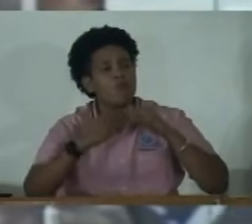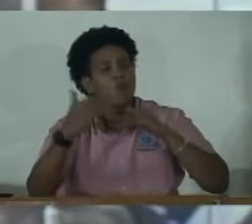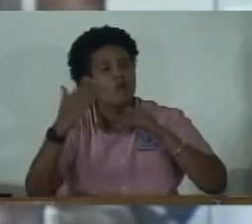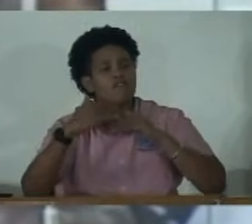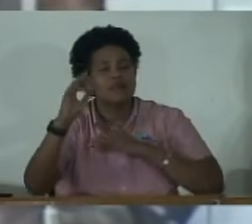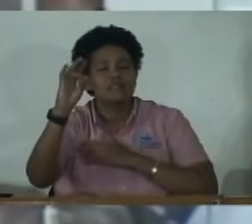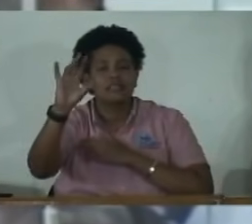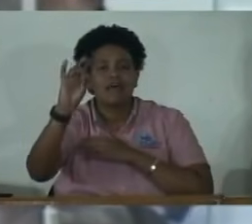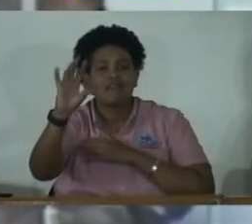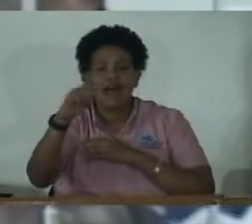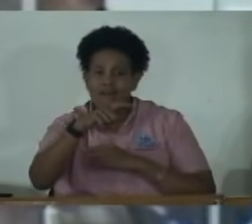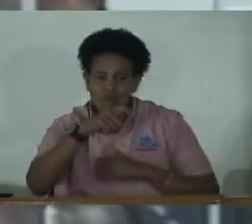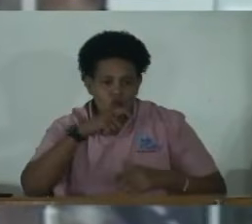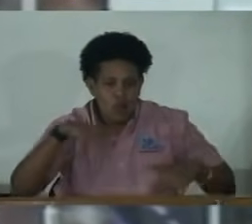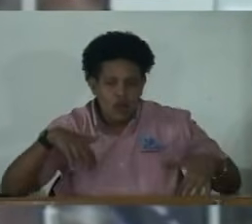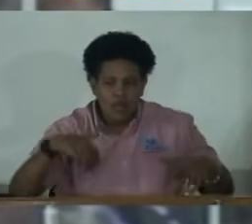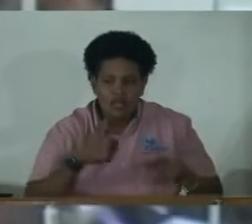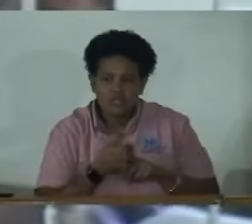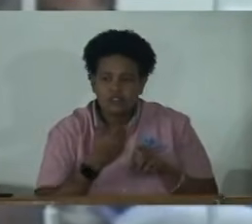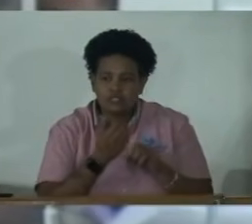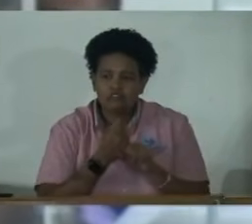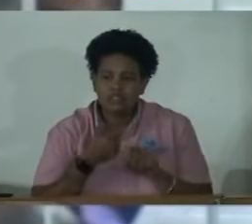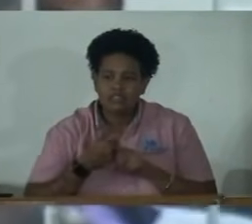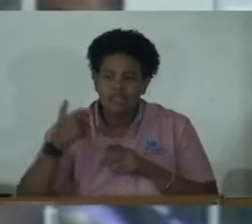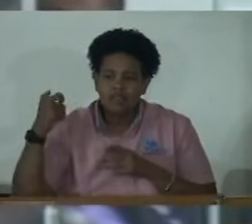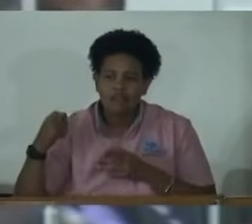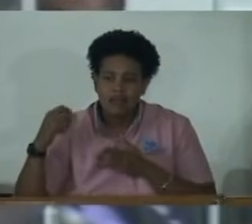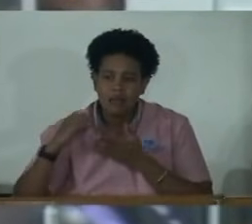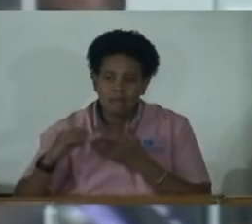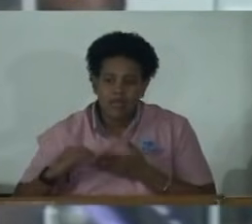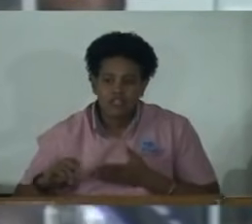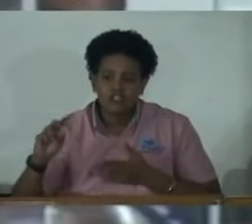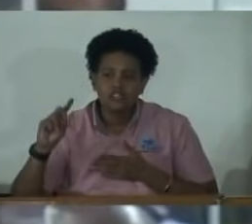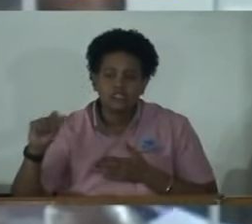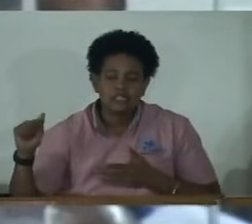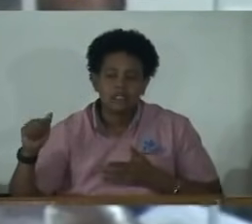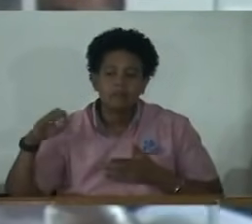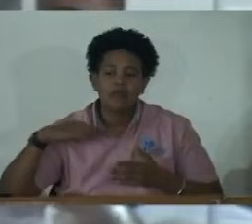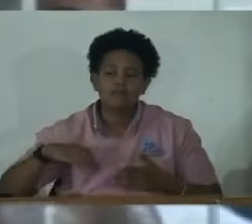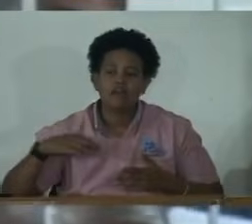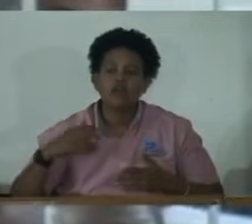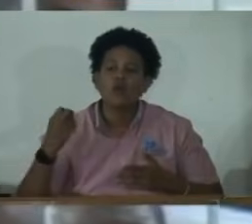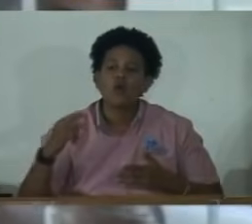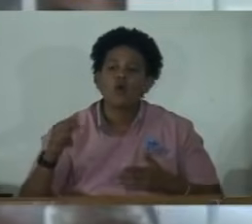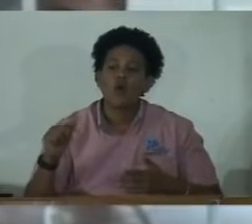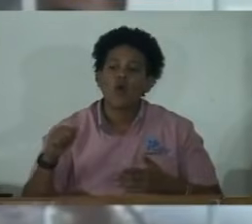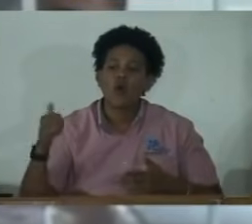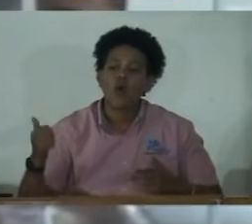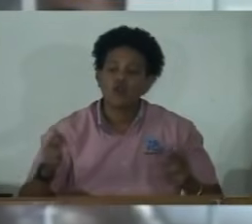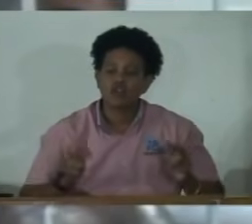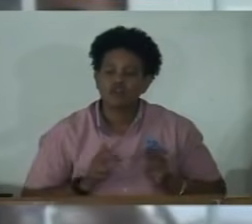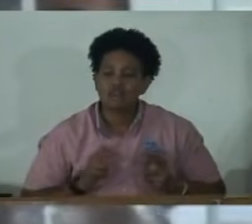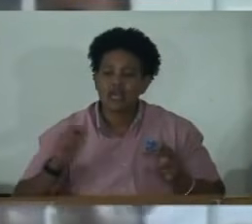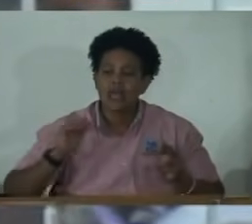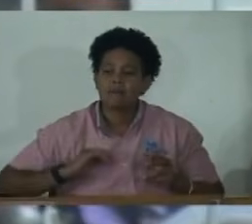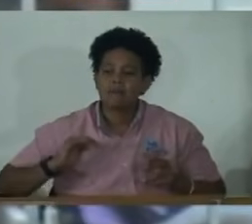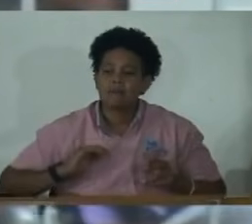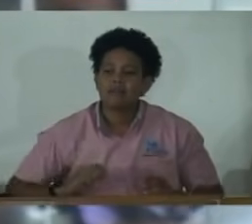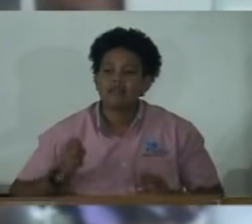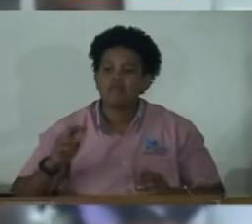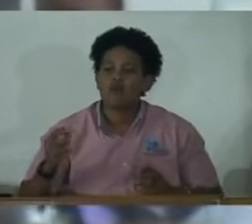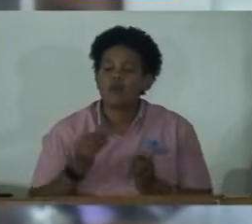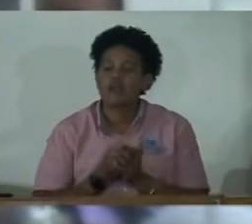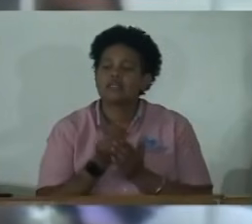years who are not in receipt of a pension, disability benefit, or other retirement benefit or